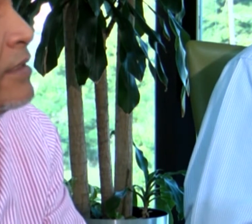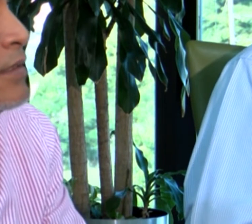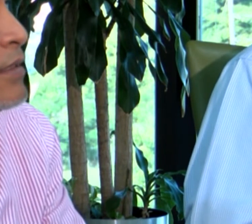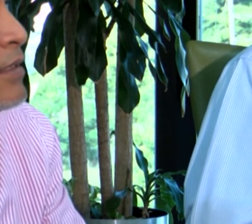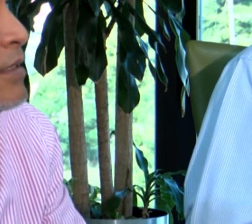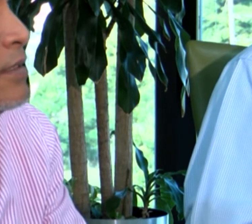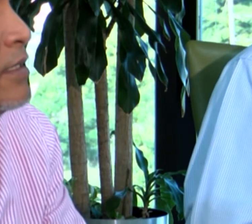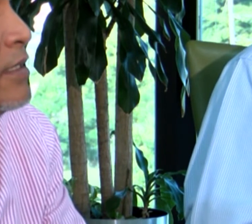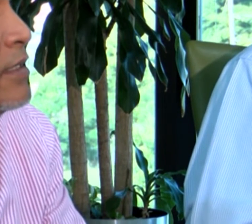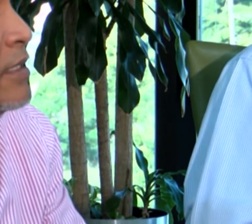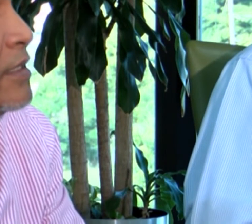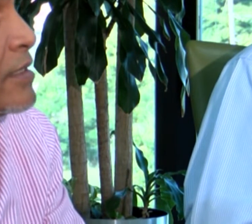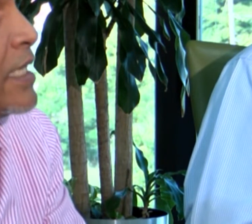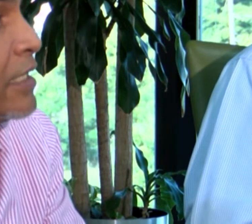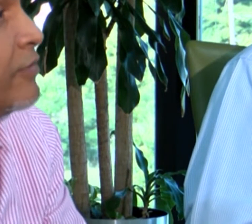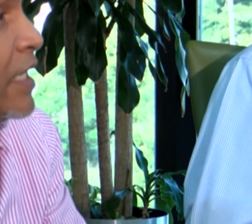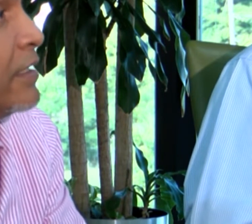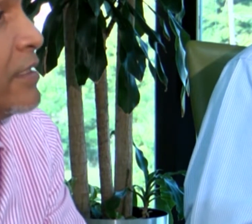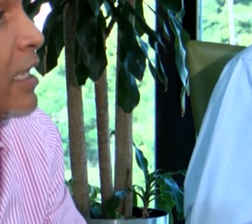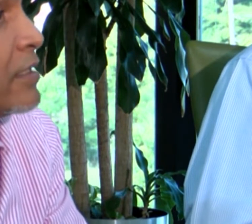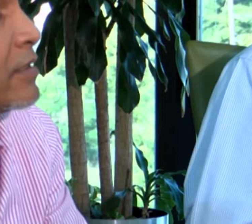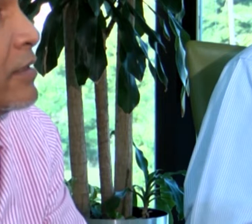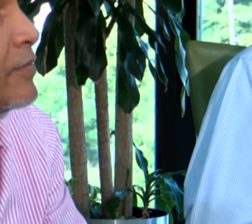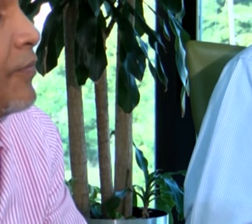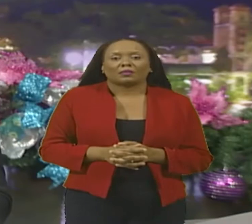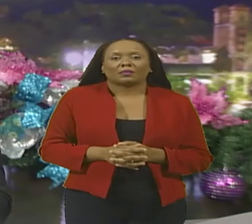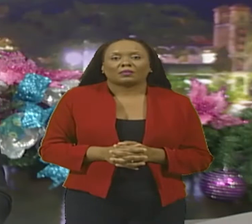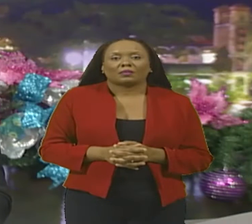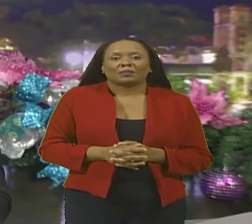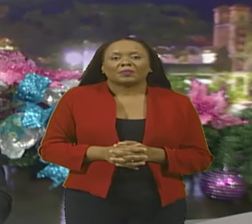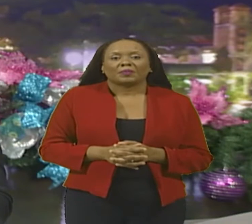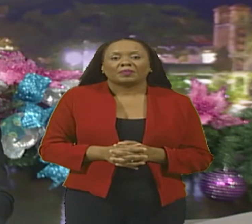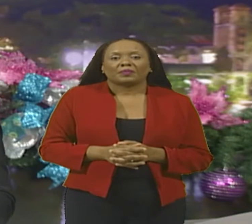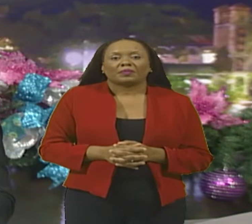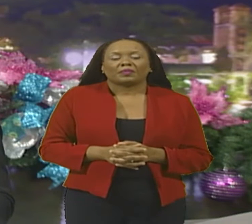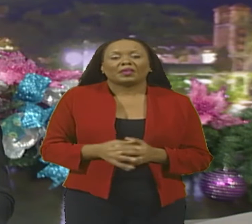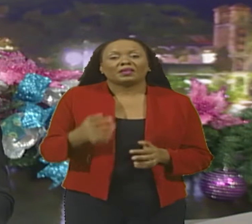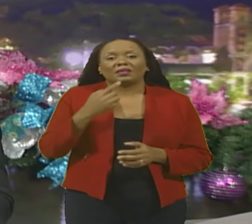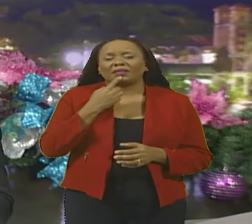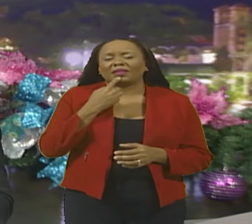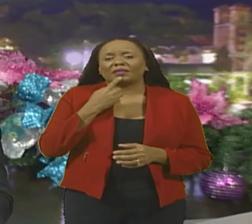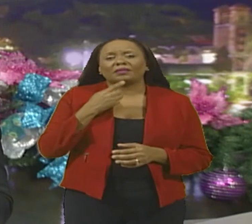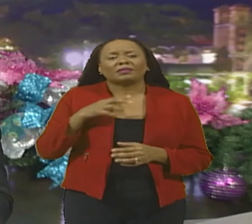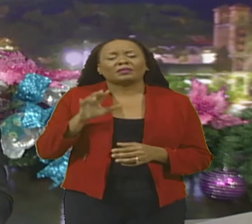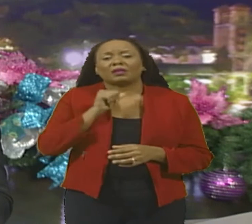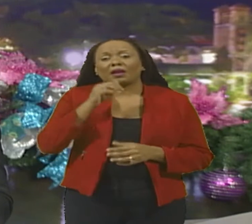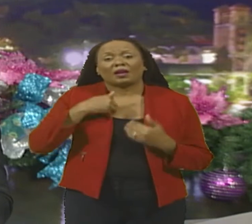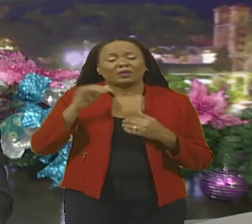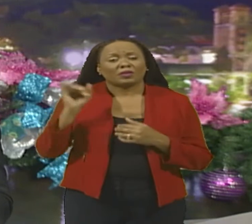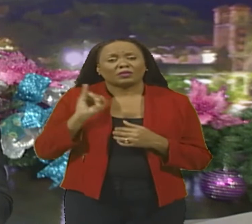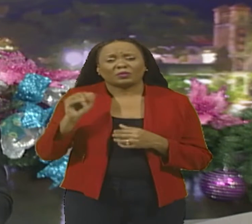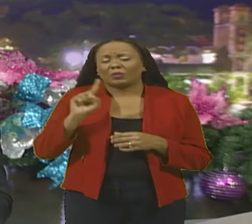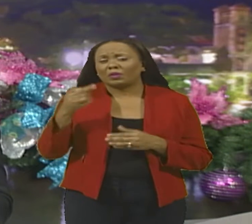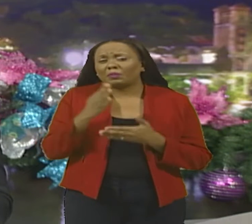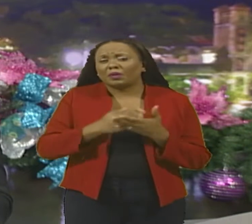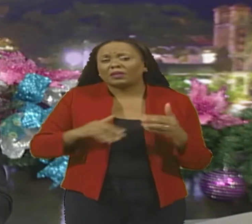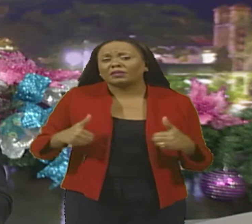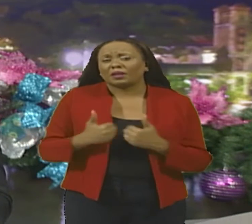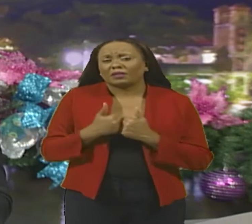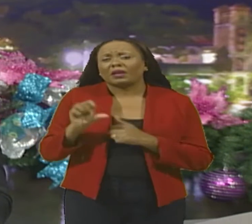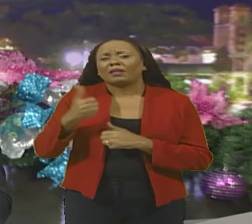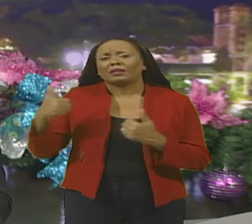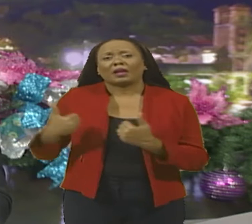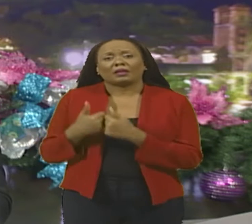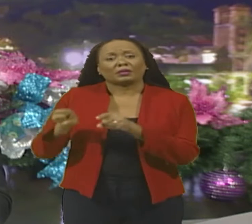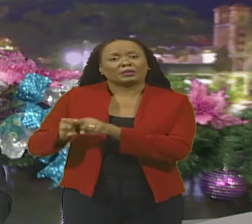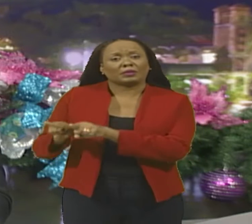mind, the scale of that disaster. However, the COO says that's only part of the